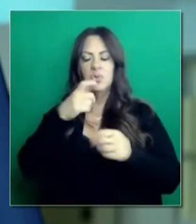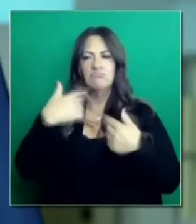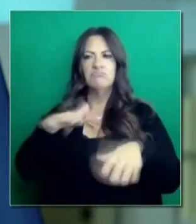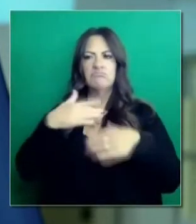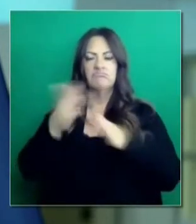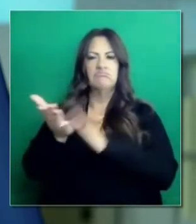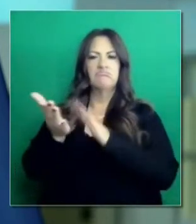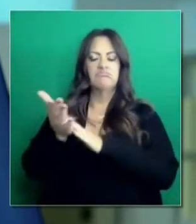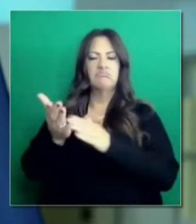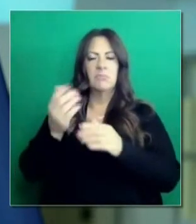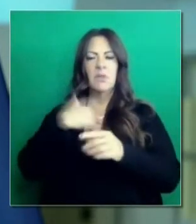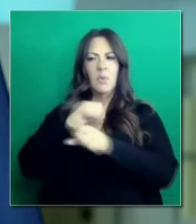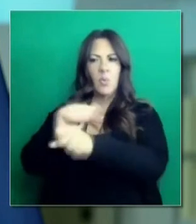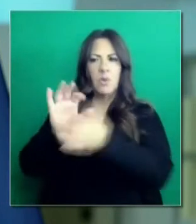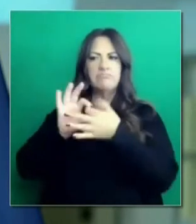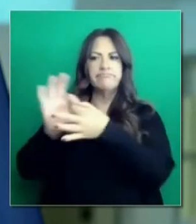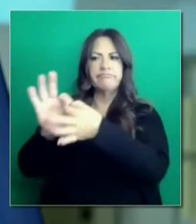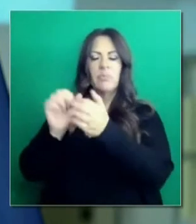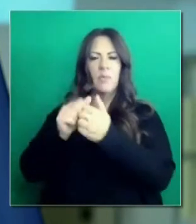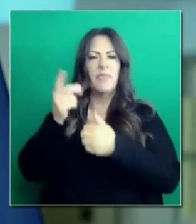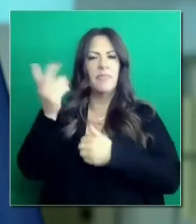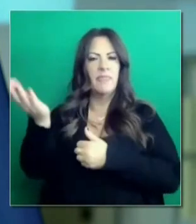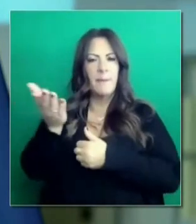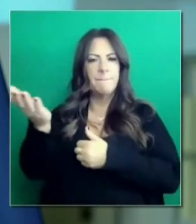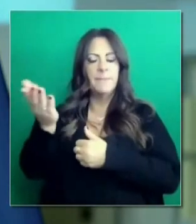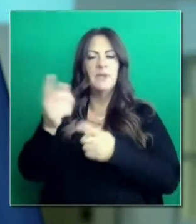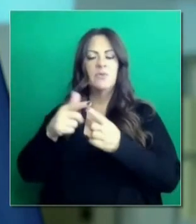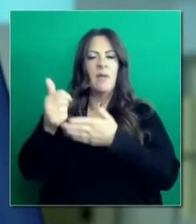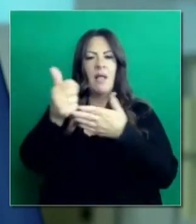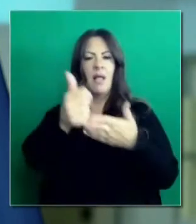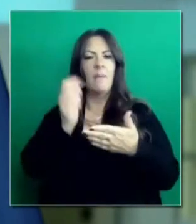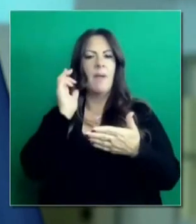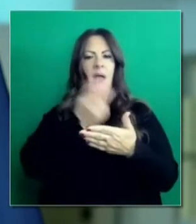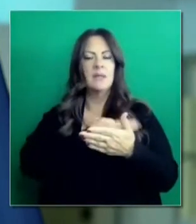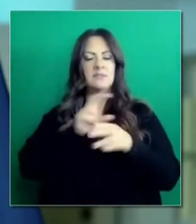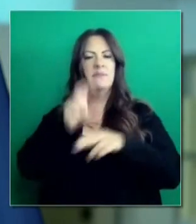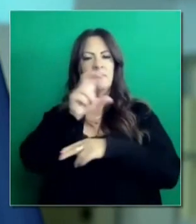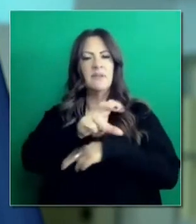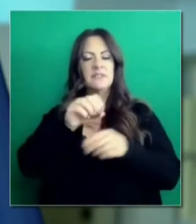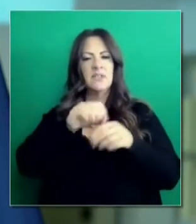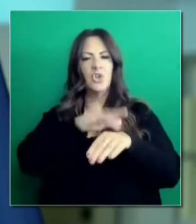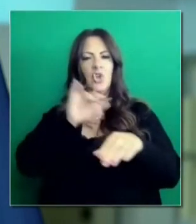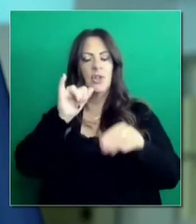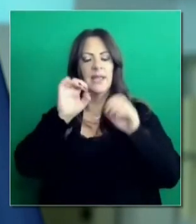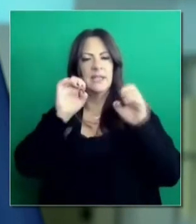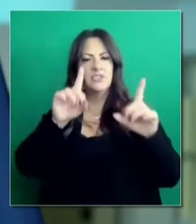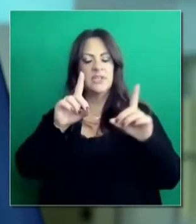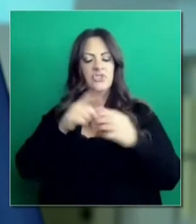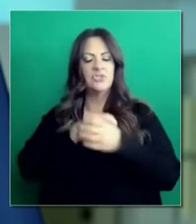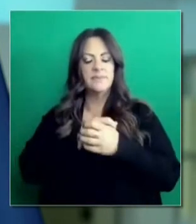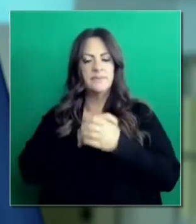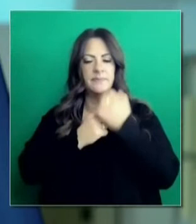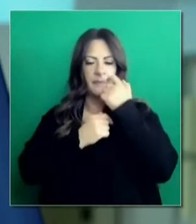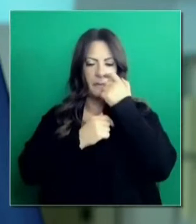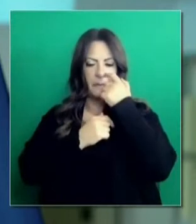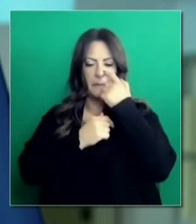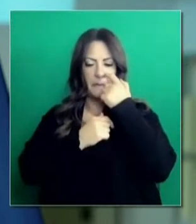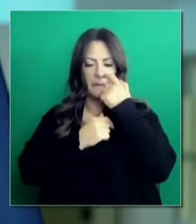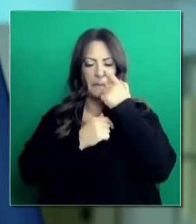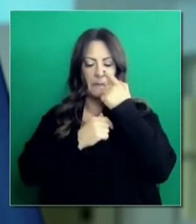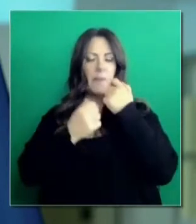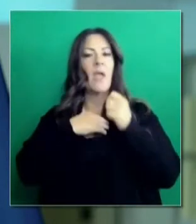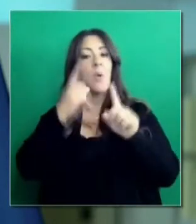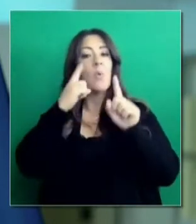with to advance that cause. Our goal is mindful always not just of more access,